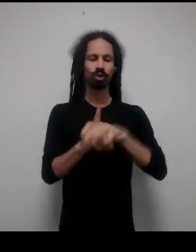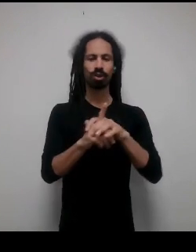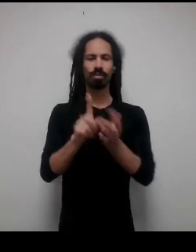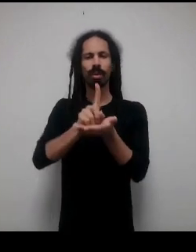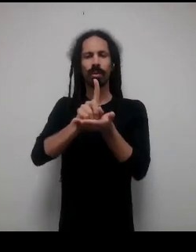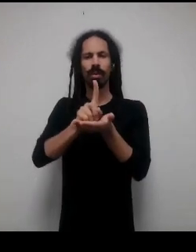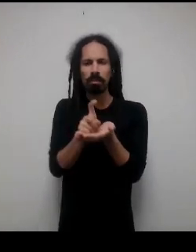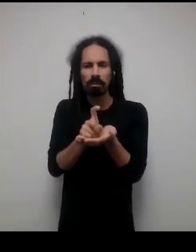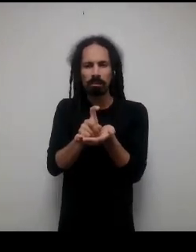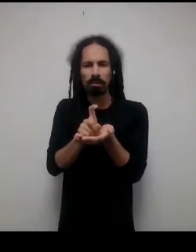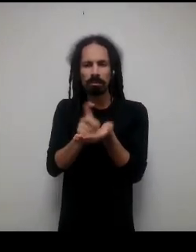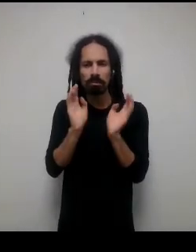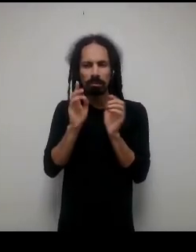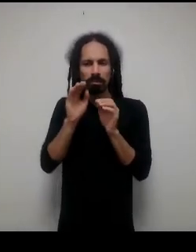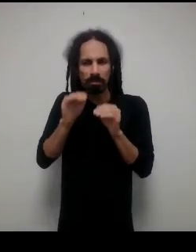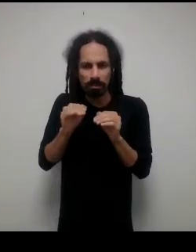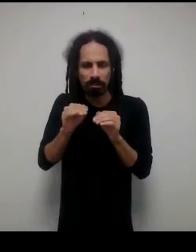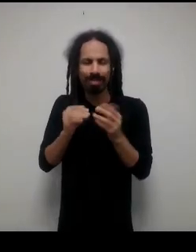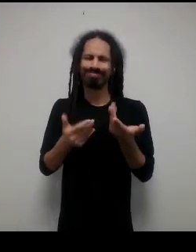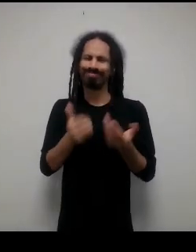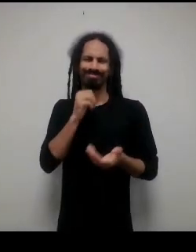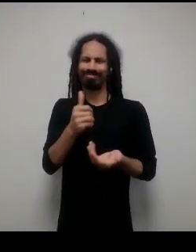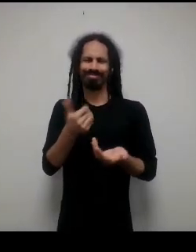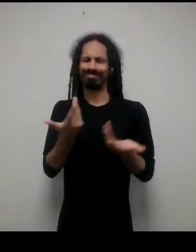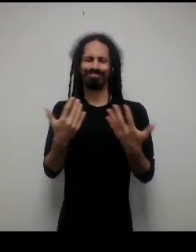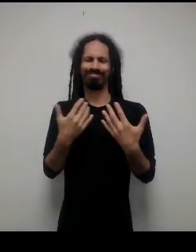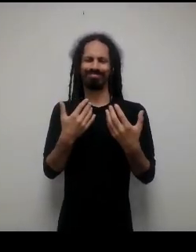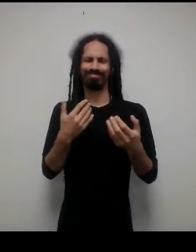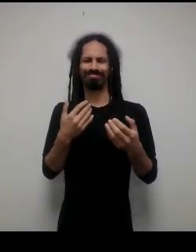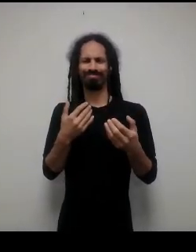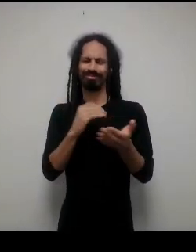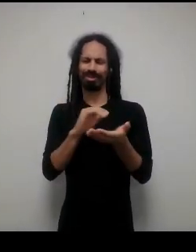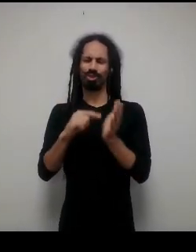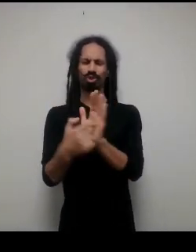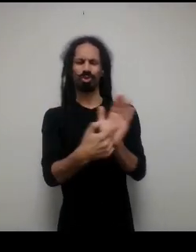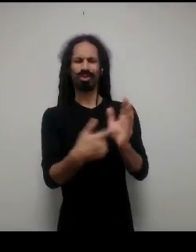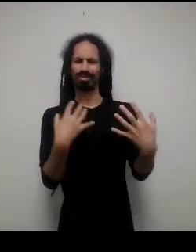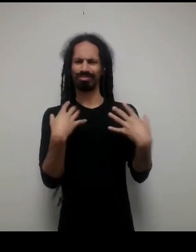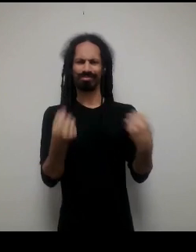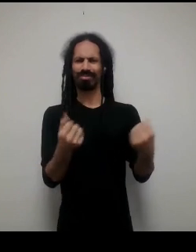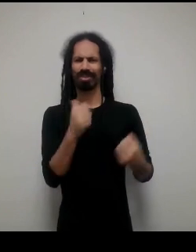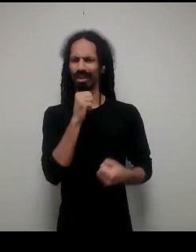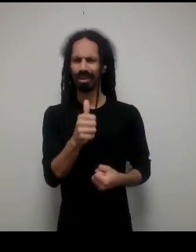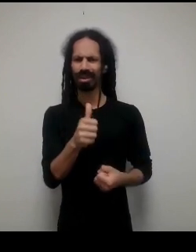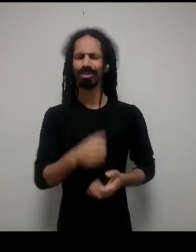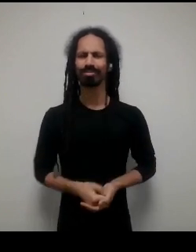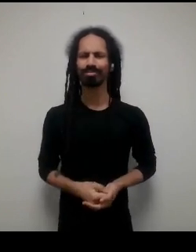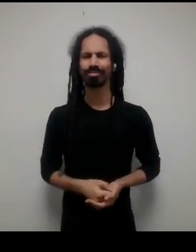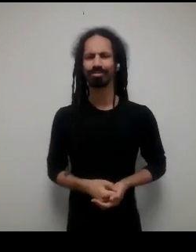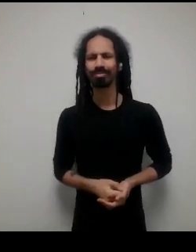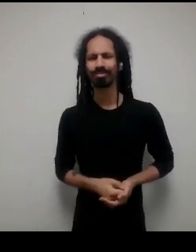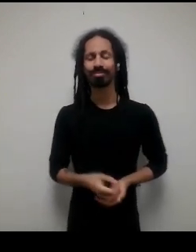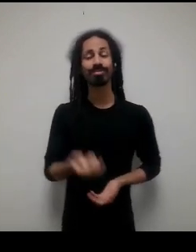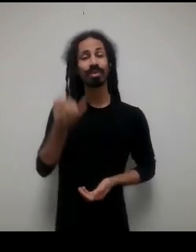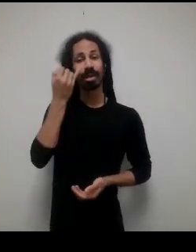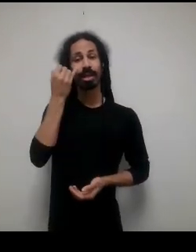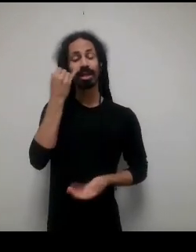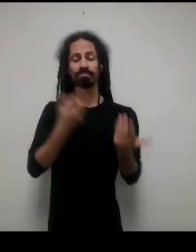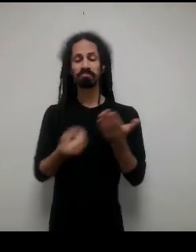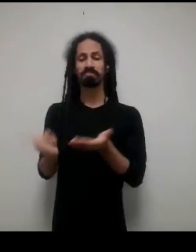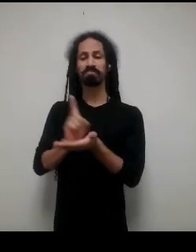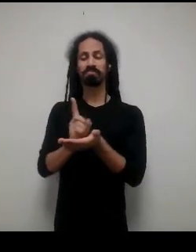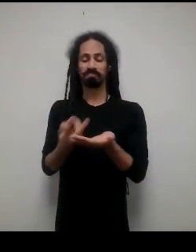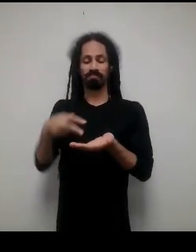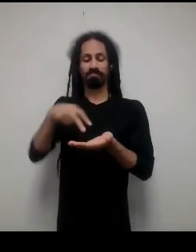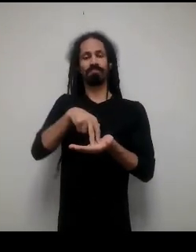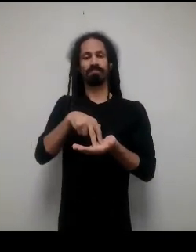with their head down, obviously they're not communicating confidence to their audience. So when we're in front of people and we're standing in front of